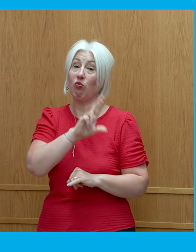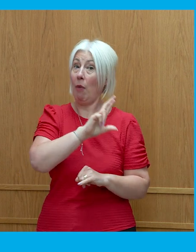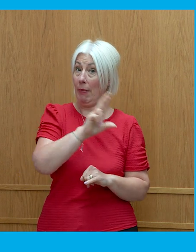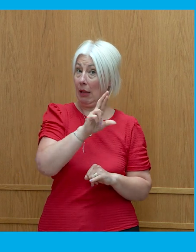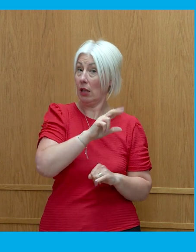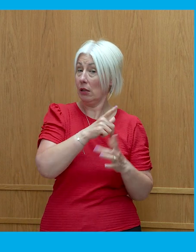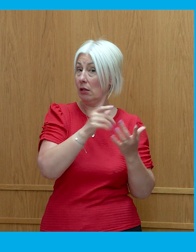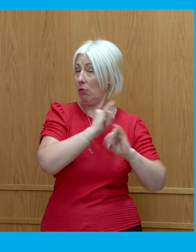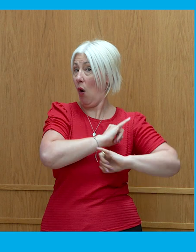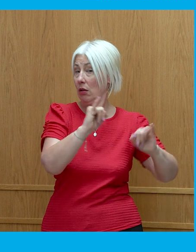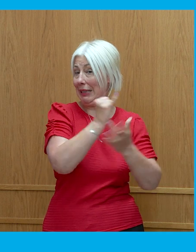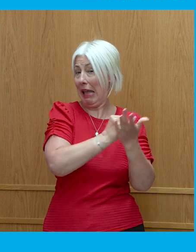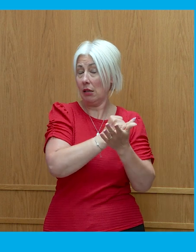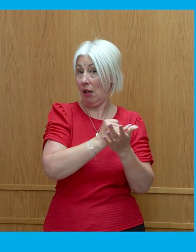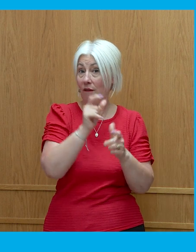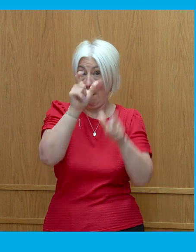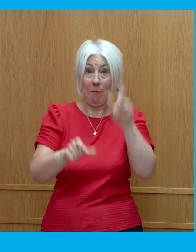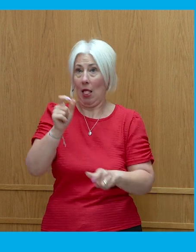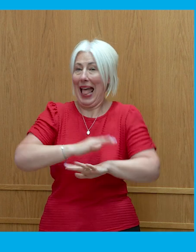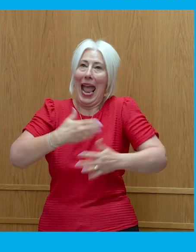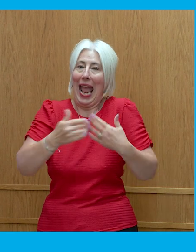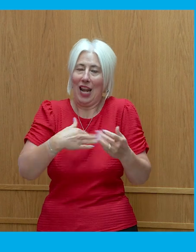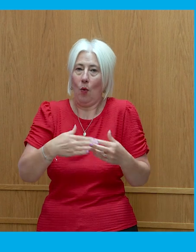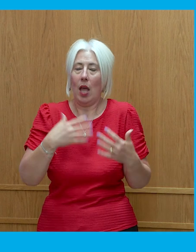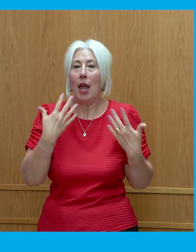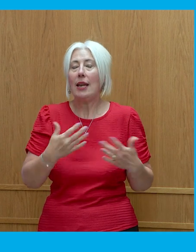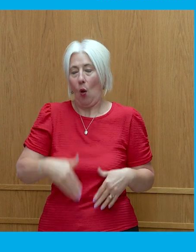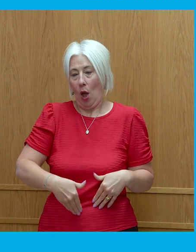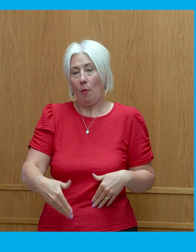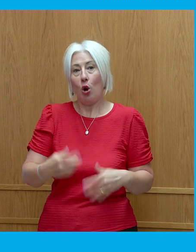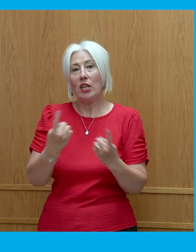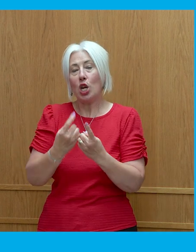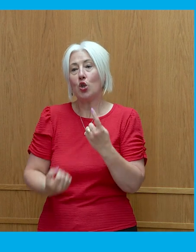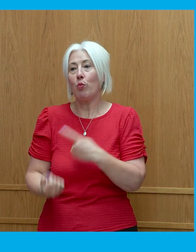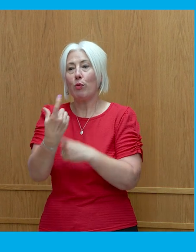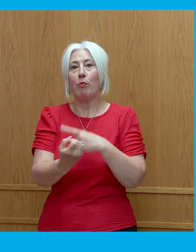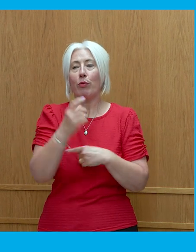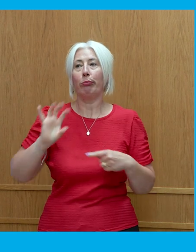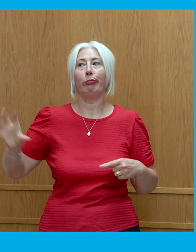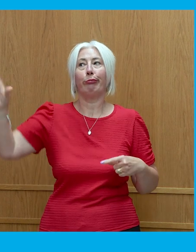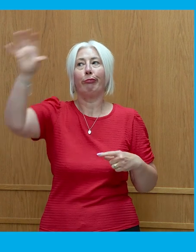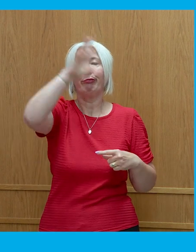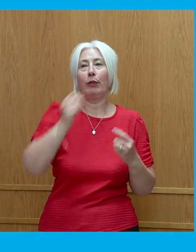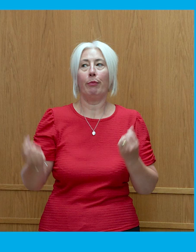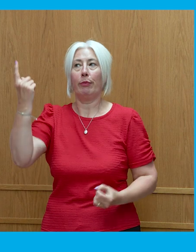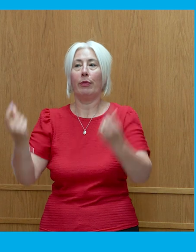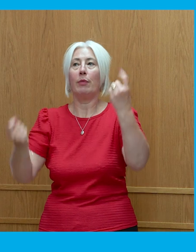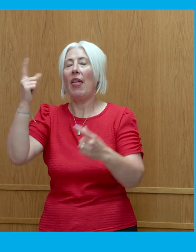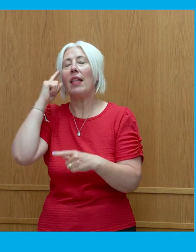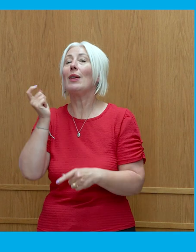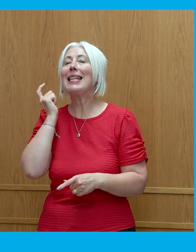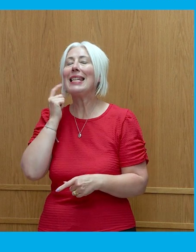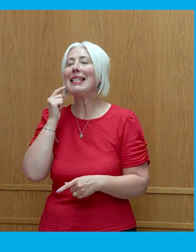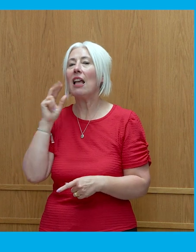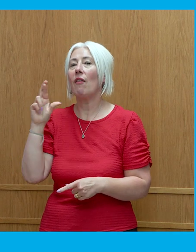it was a disaster for... But now you've got the abortion issue popping up in a number of different states that's going to make it easier for Democrats like